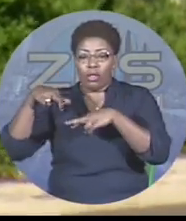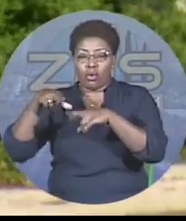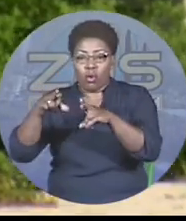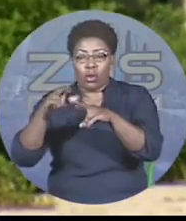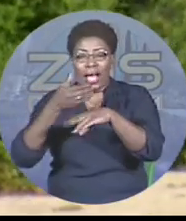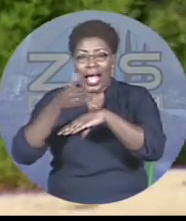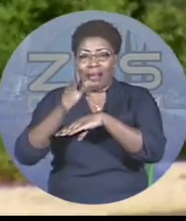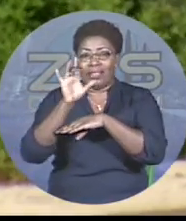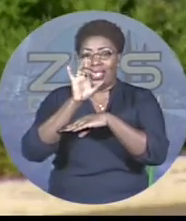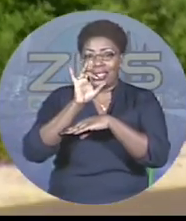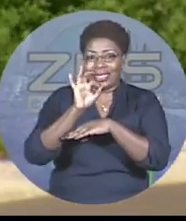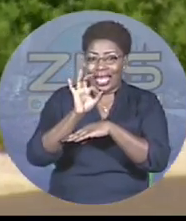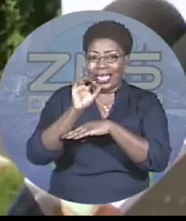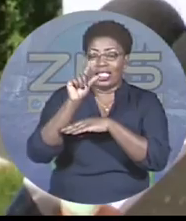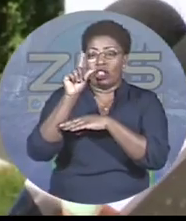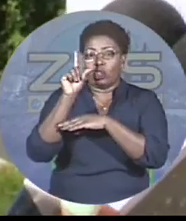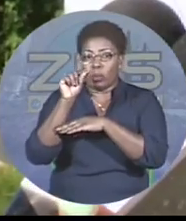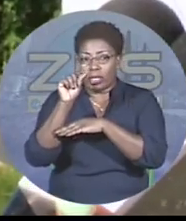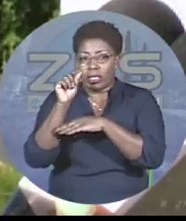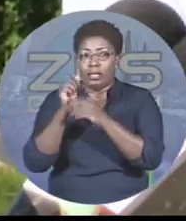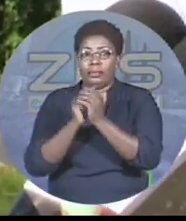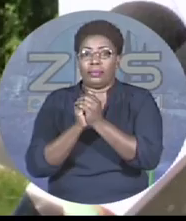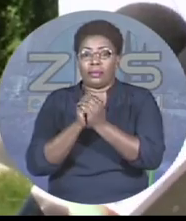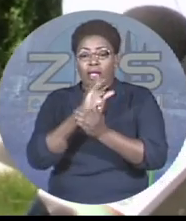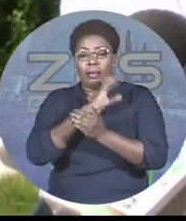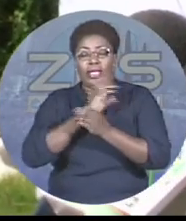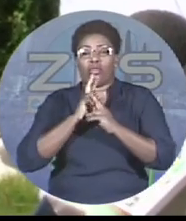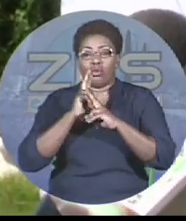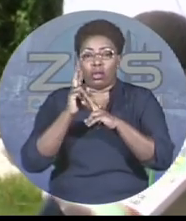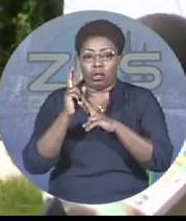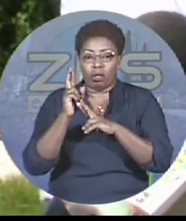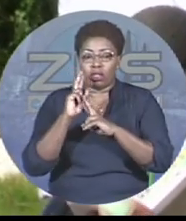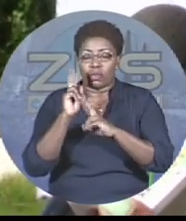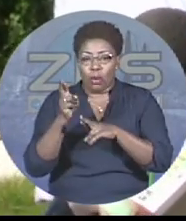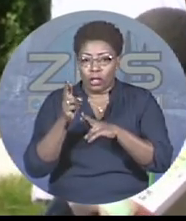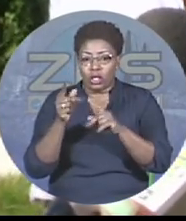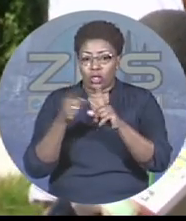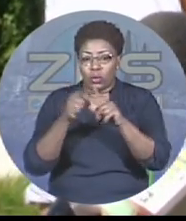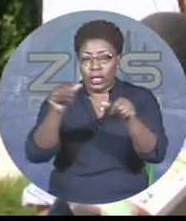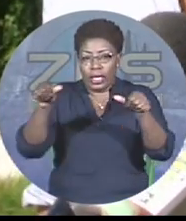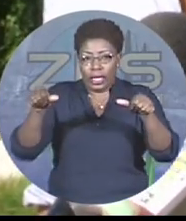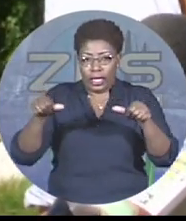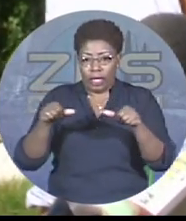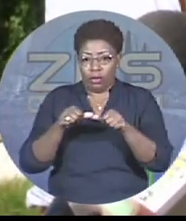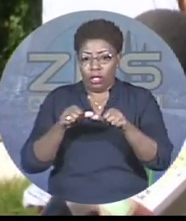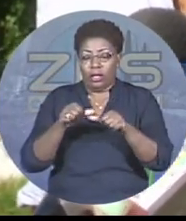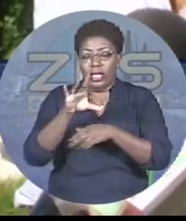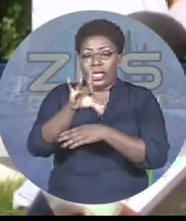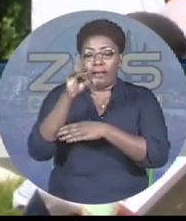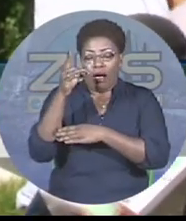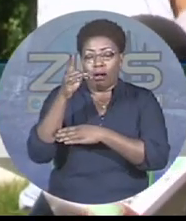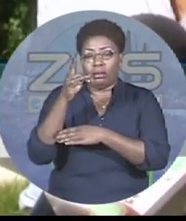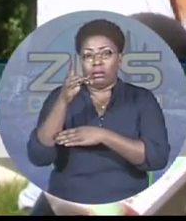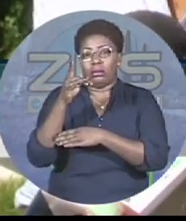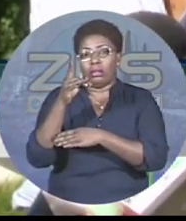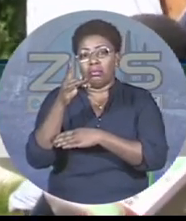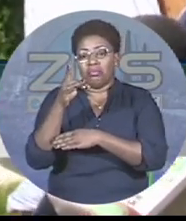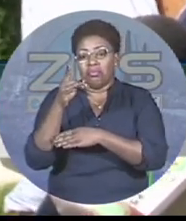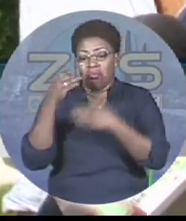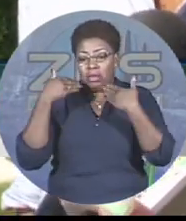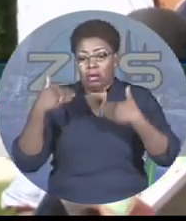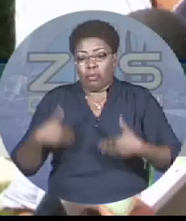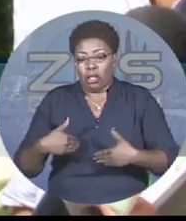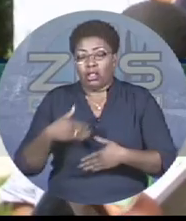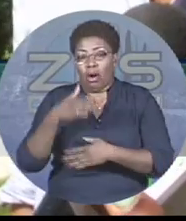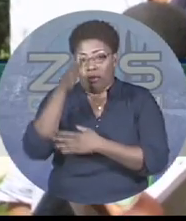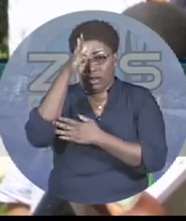after 9:20. Our officers responded to the scene. When they arrived, they met the lifeless body of a male who was lying